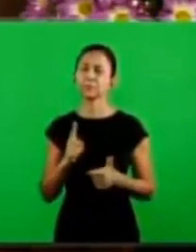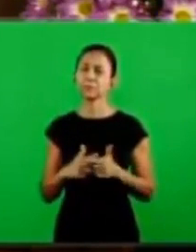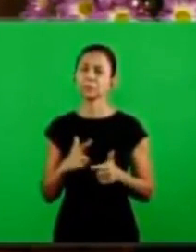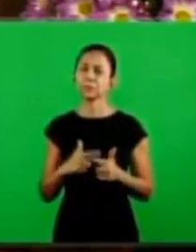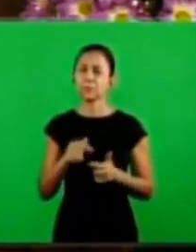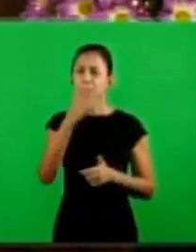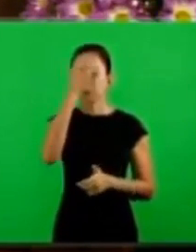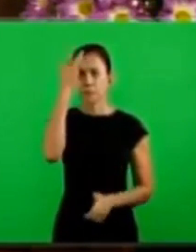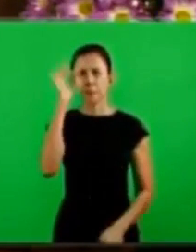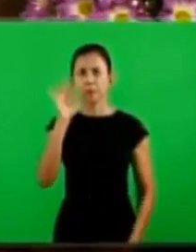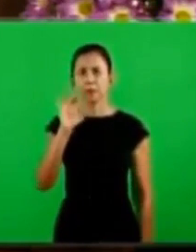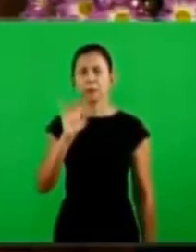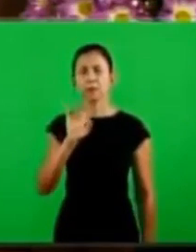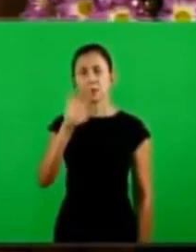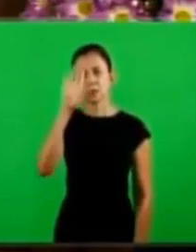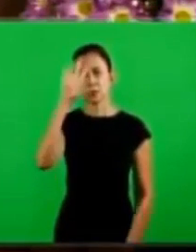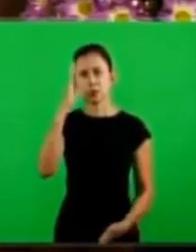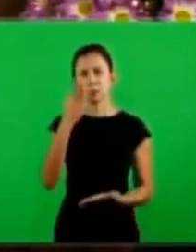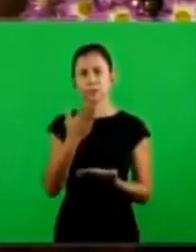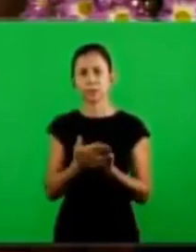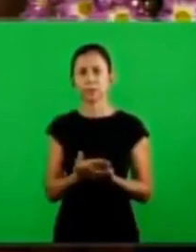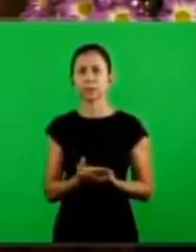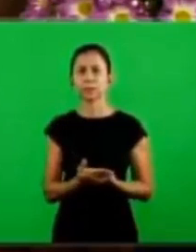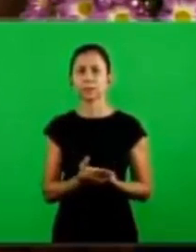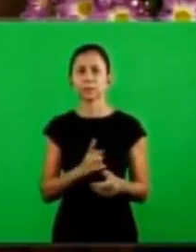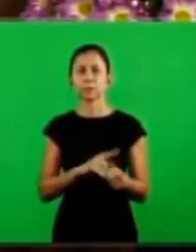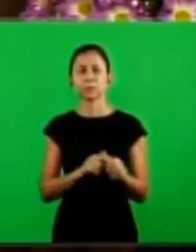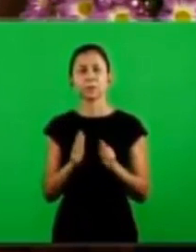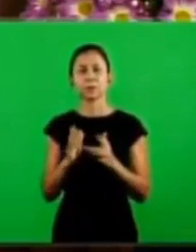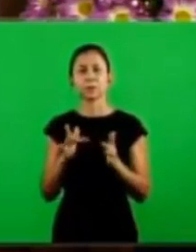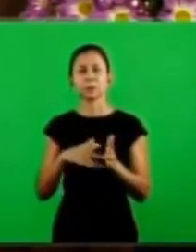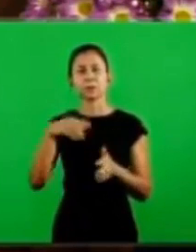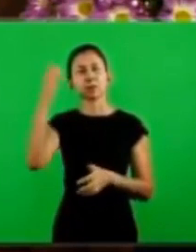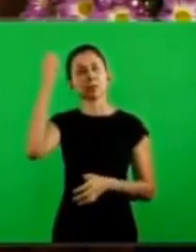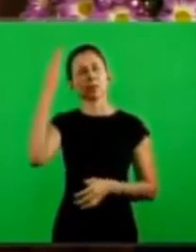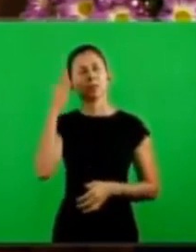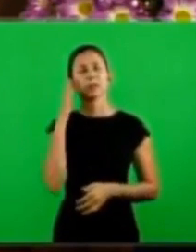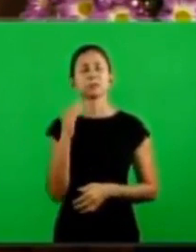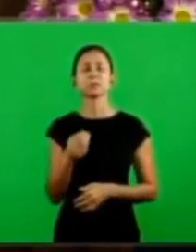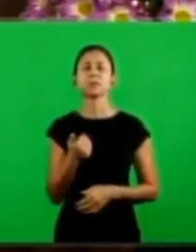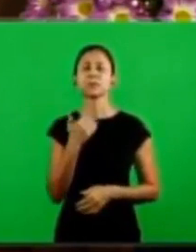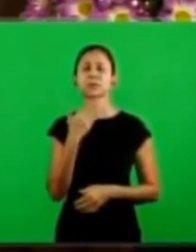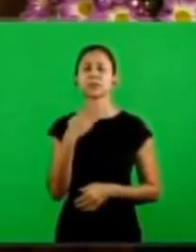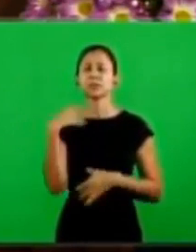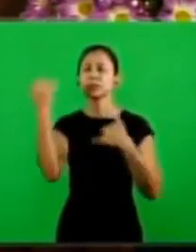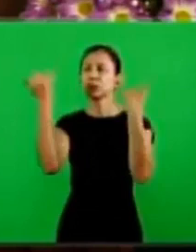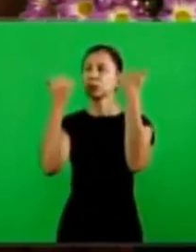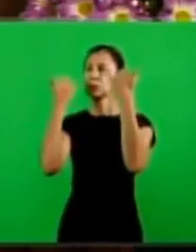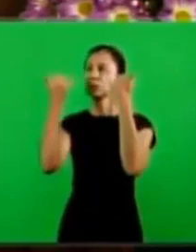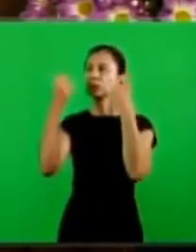And the man believes only if Jesus reveals himself.